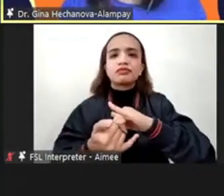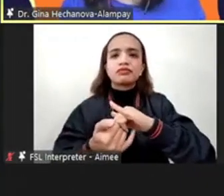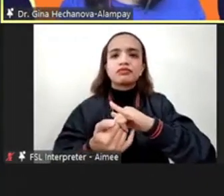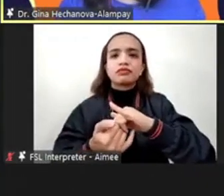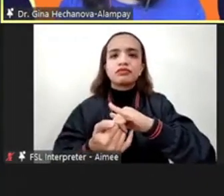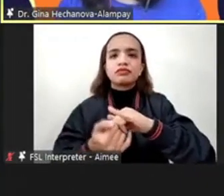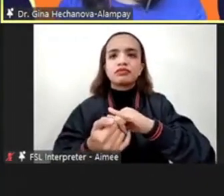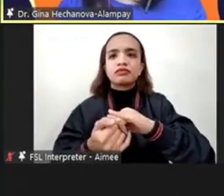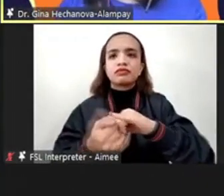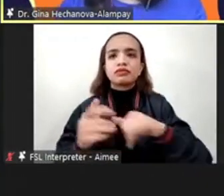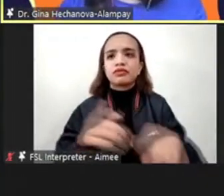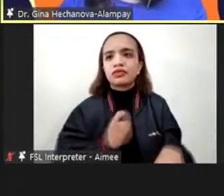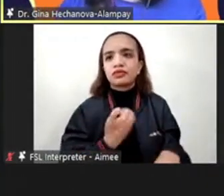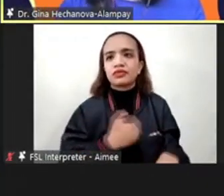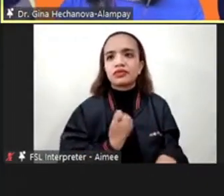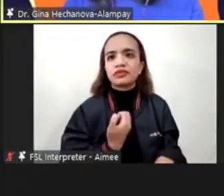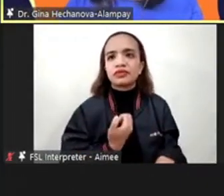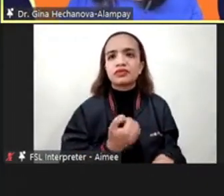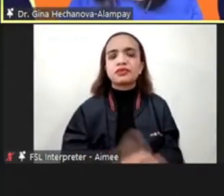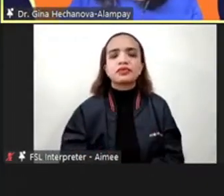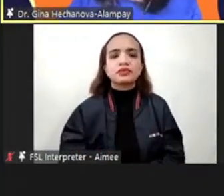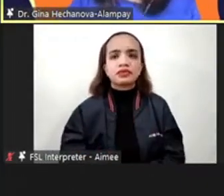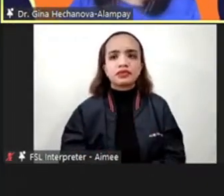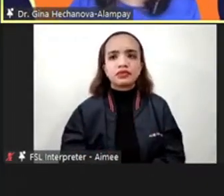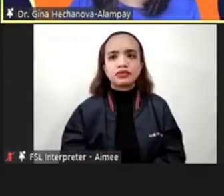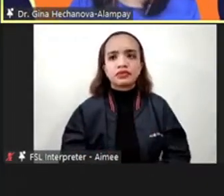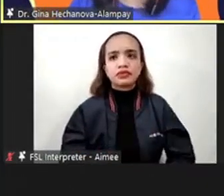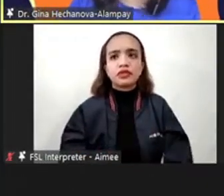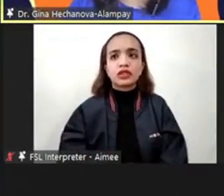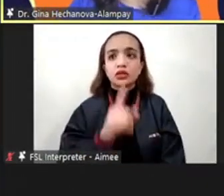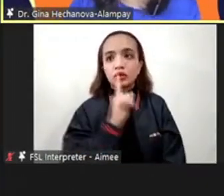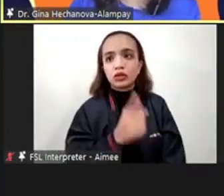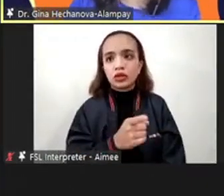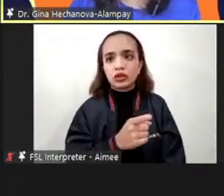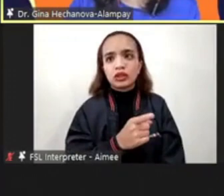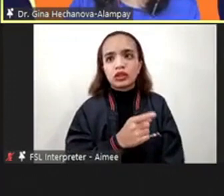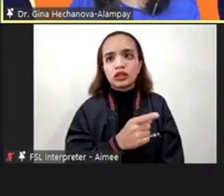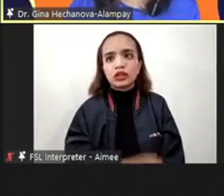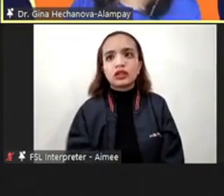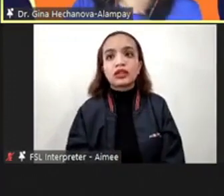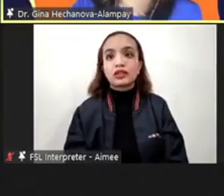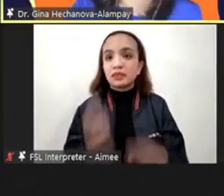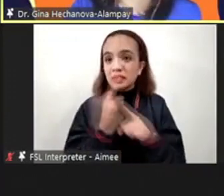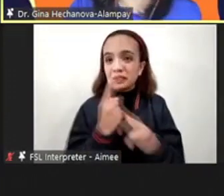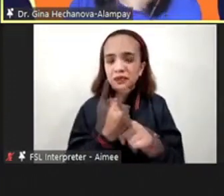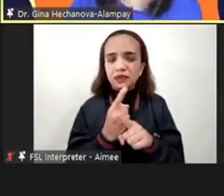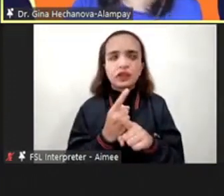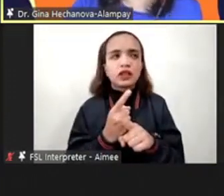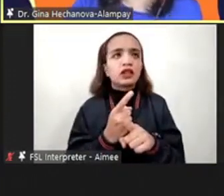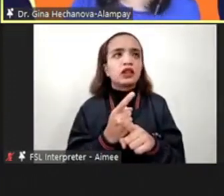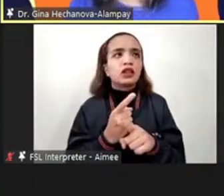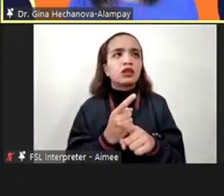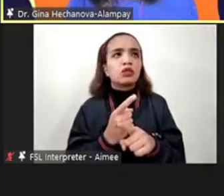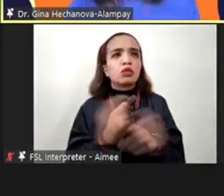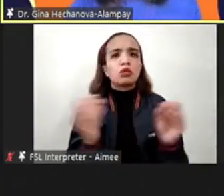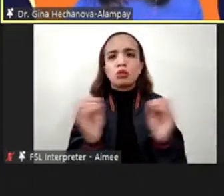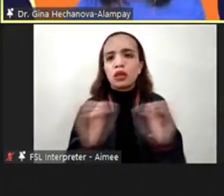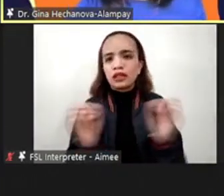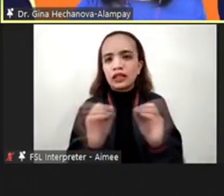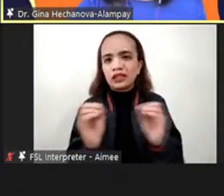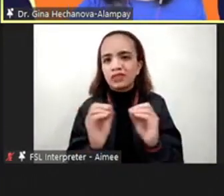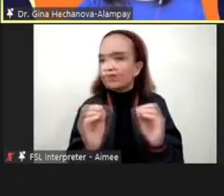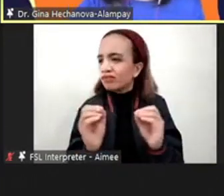emotions are not necessarily there. And the truth is, we don't learn this in school, right? Parang there's no class on resilience